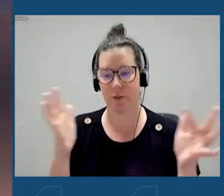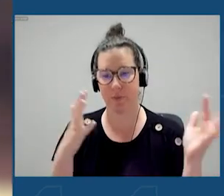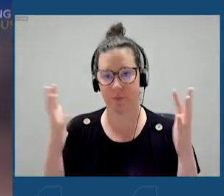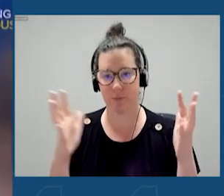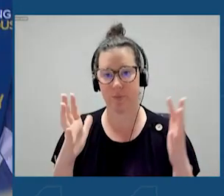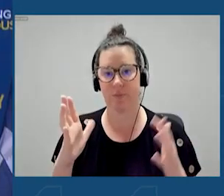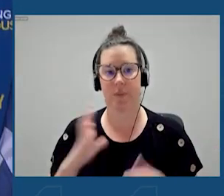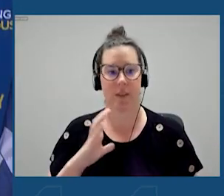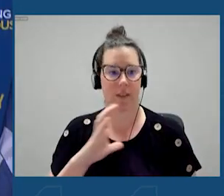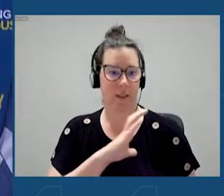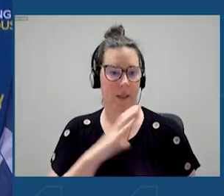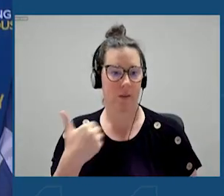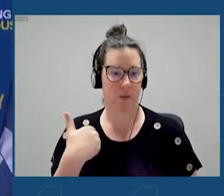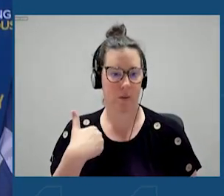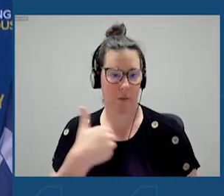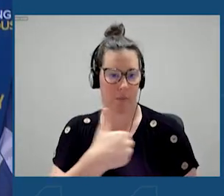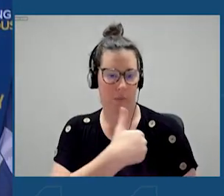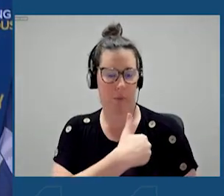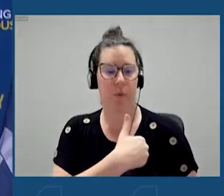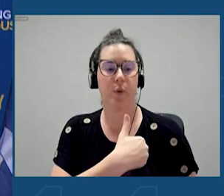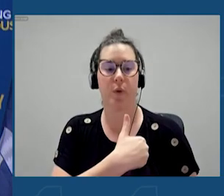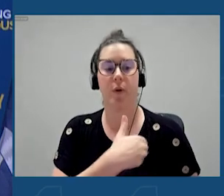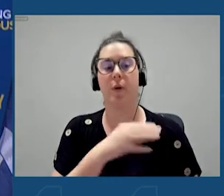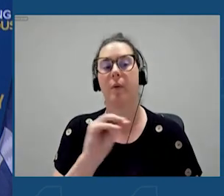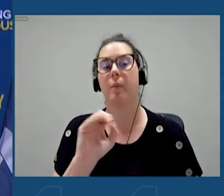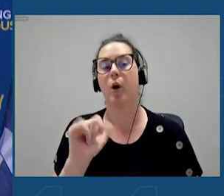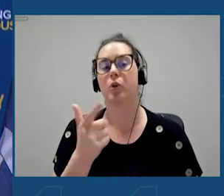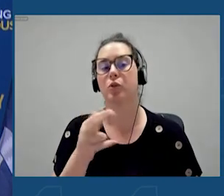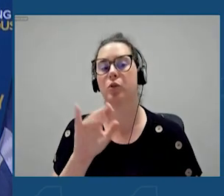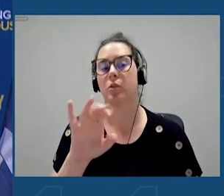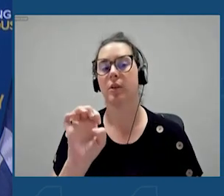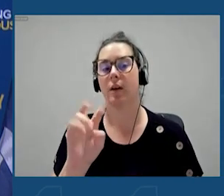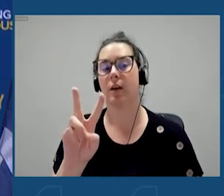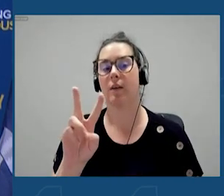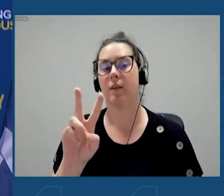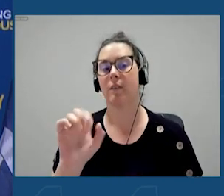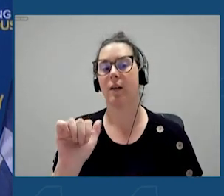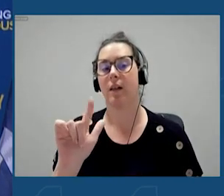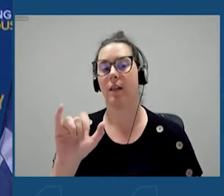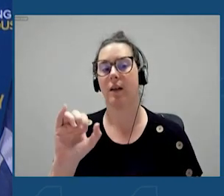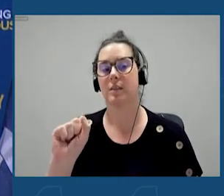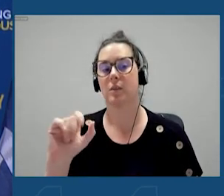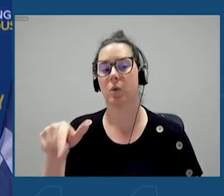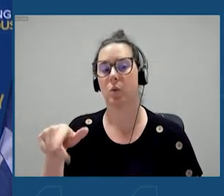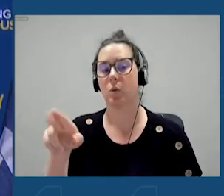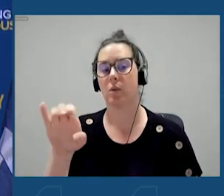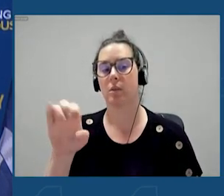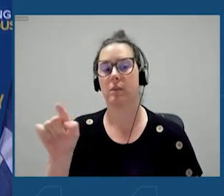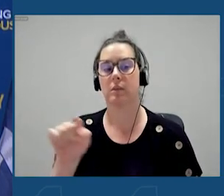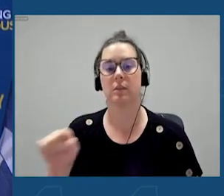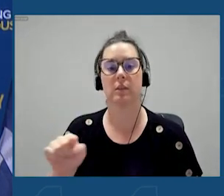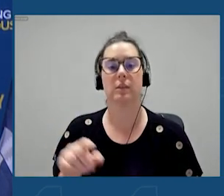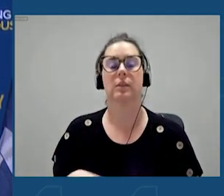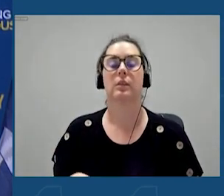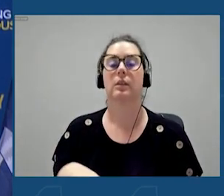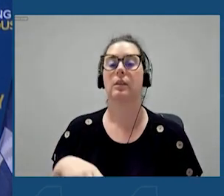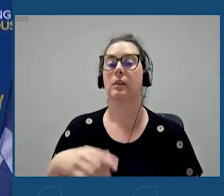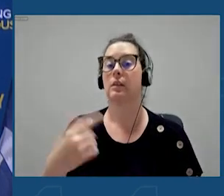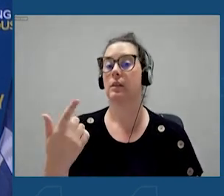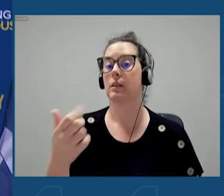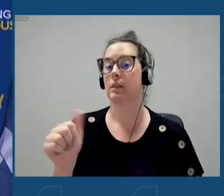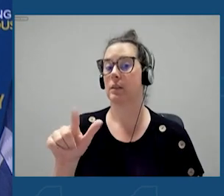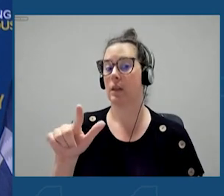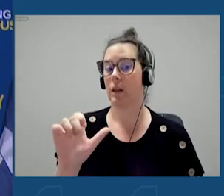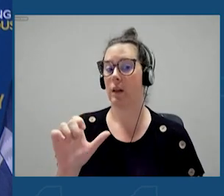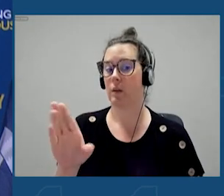Councilmember Marjorie Velasquez is here. Senator Velasquez. Gail Brewer here? Senator? Oh,